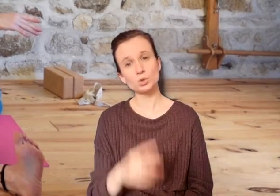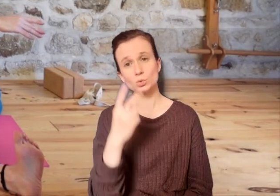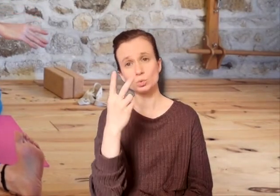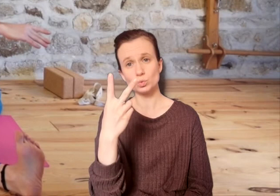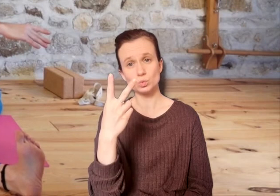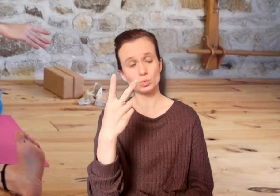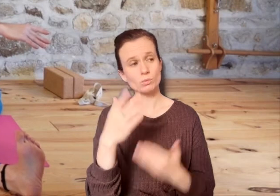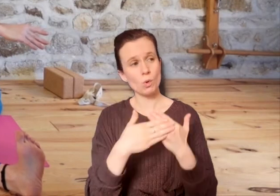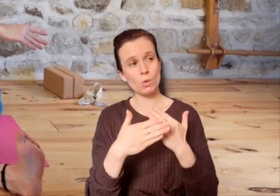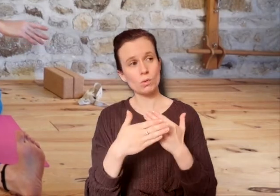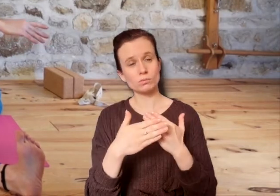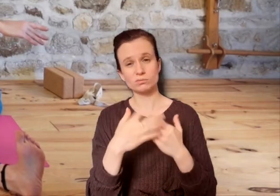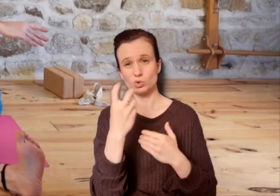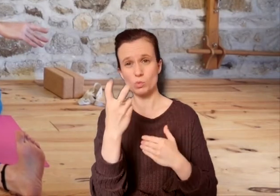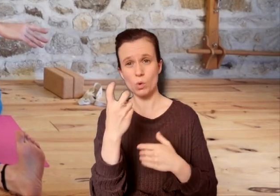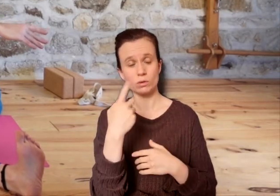Couple more breaths.